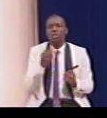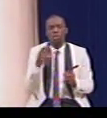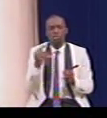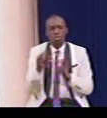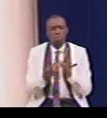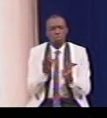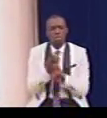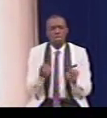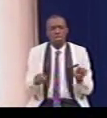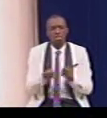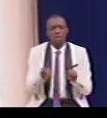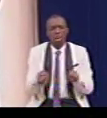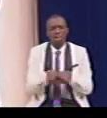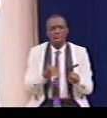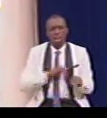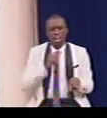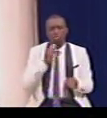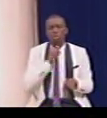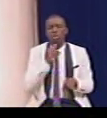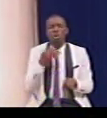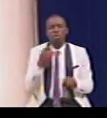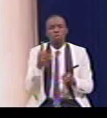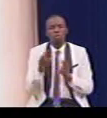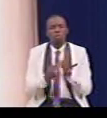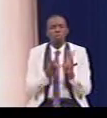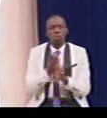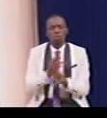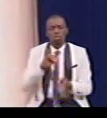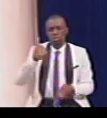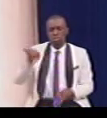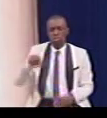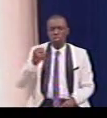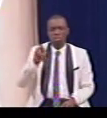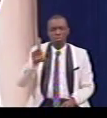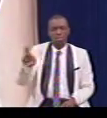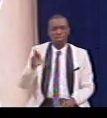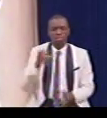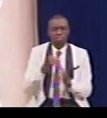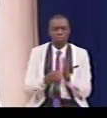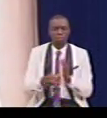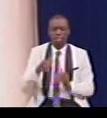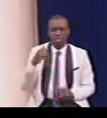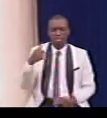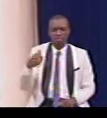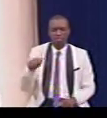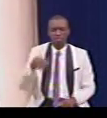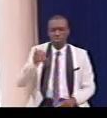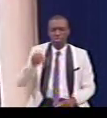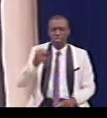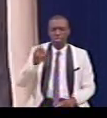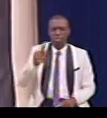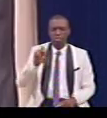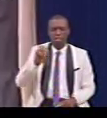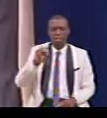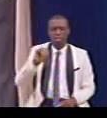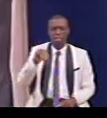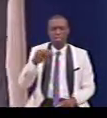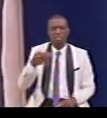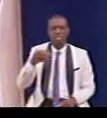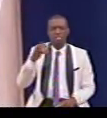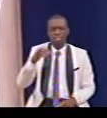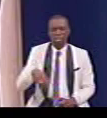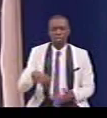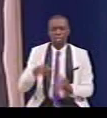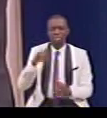we're looking Nigeria Maya chapter 10 you see the same thing going on here Jeremiah chapter 10 and I'm